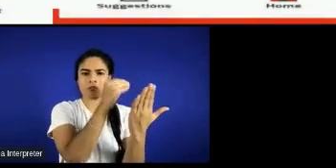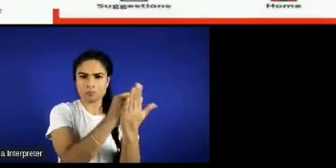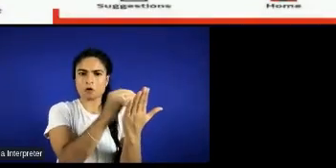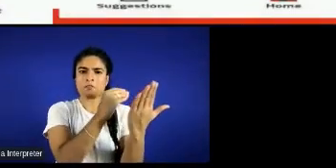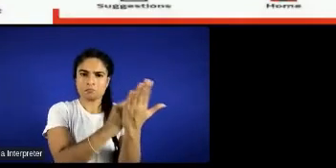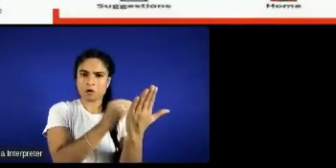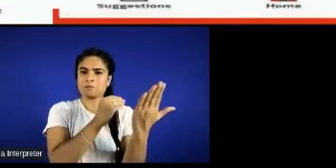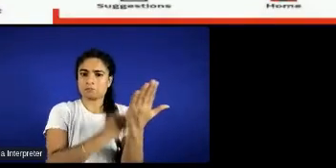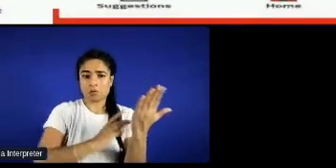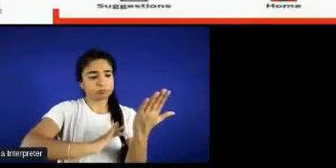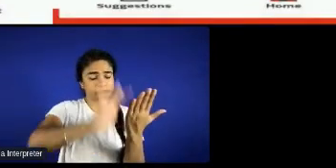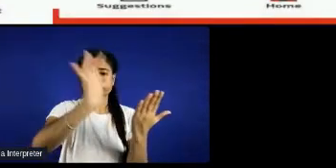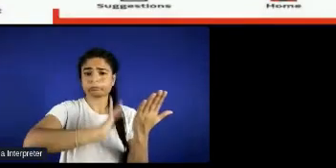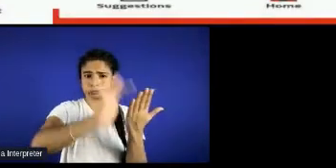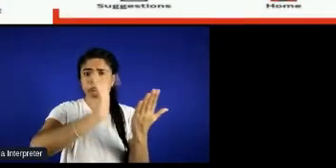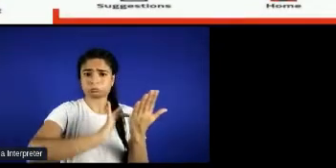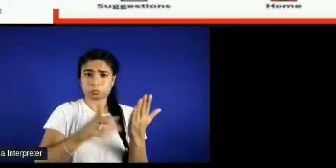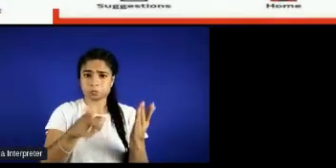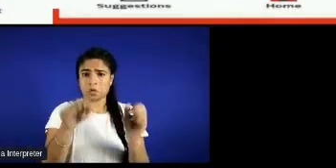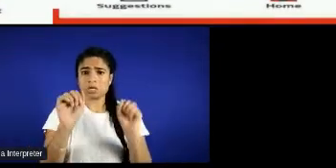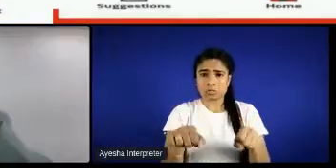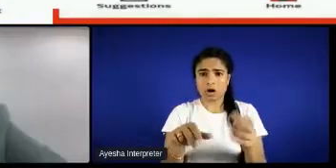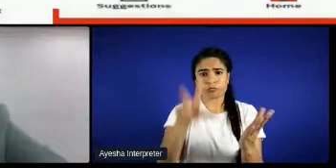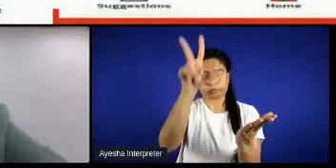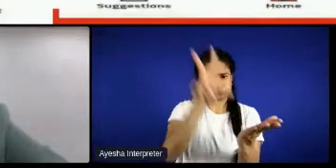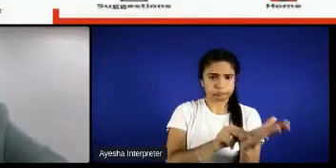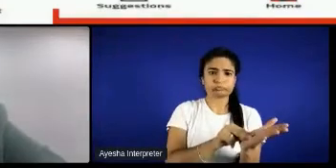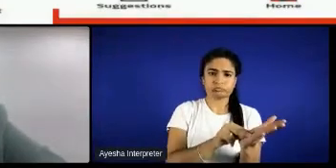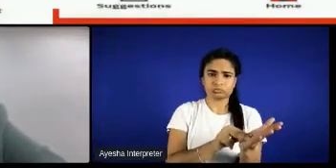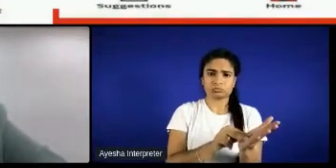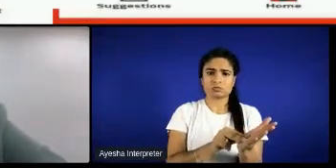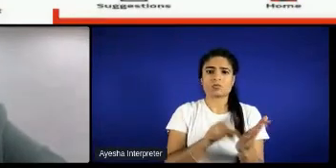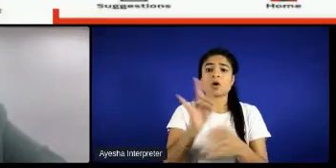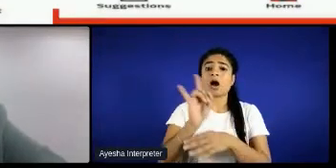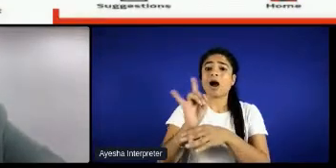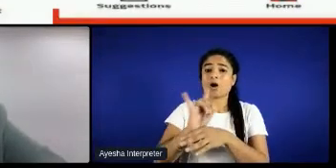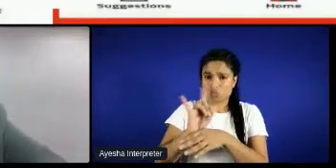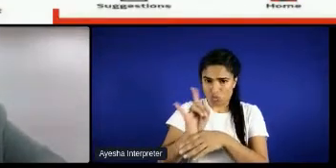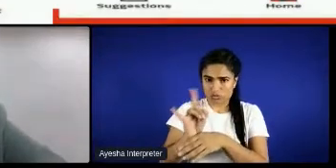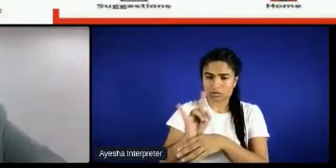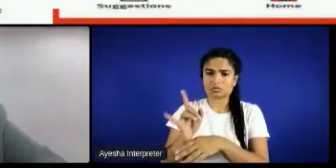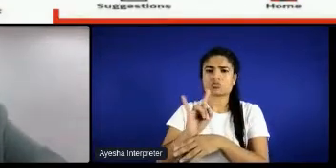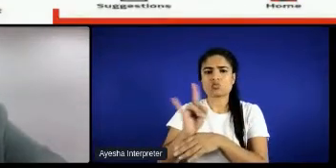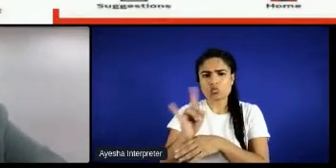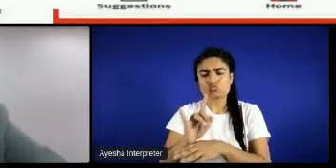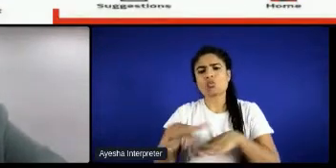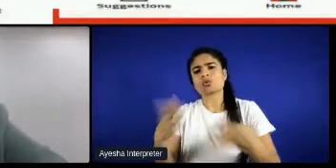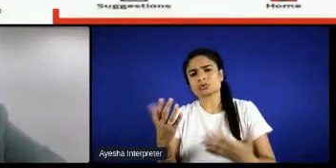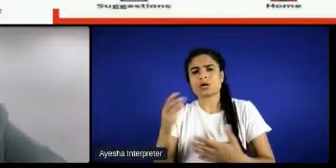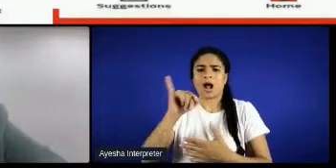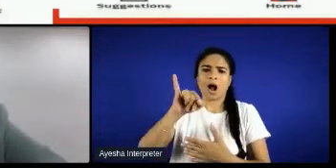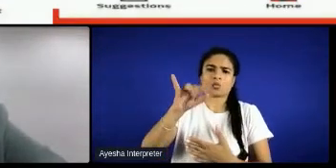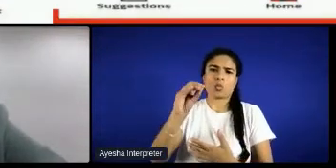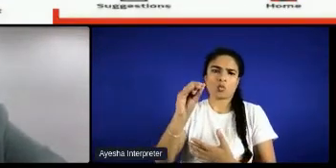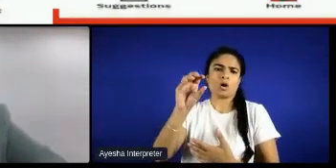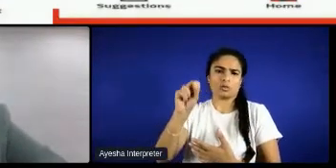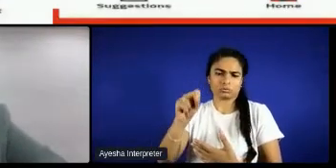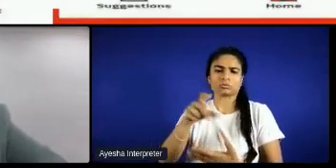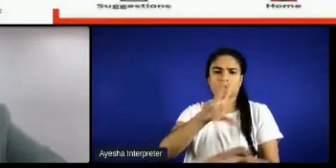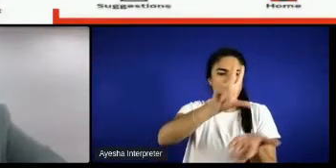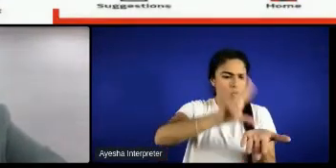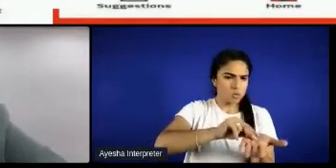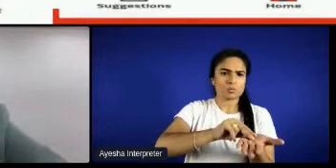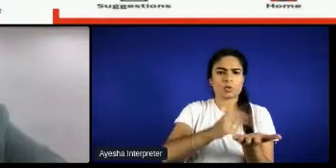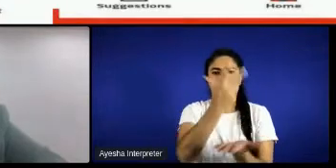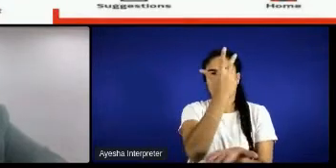Android, and it can be downloaded on Android and iOS as well. So as I said, it gives information about the monitoring